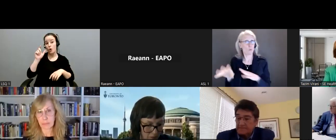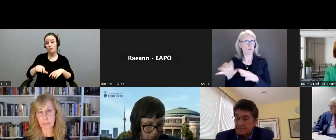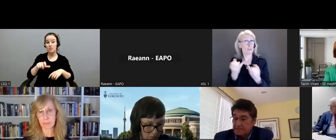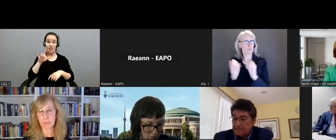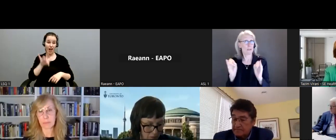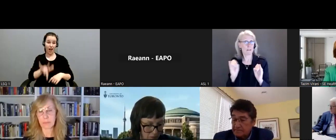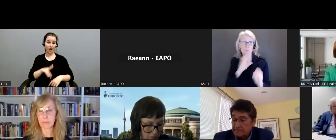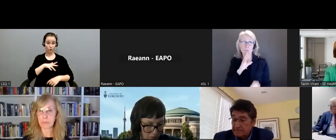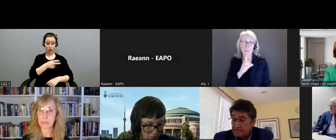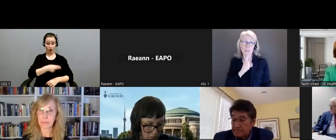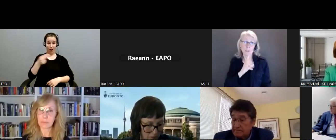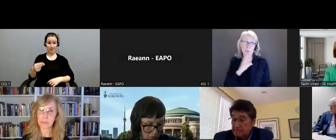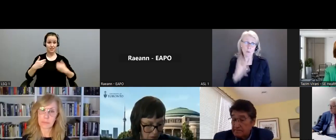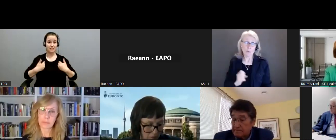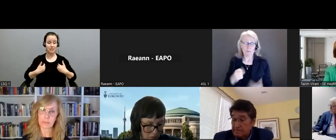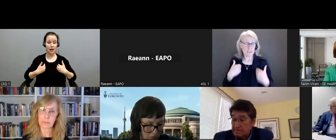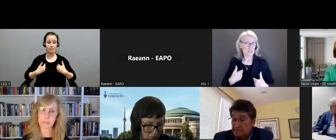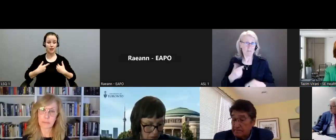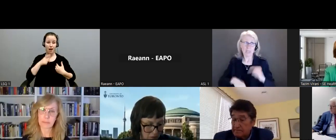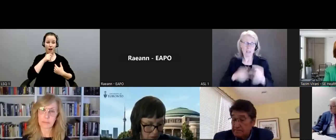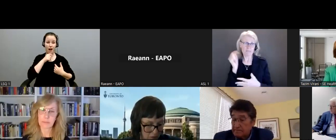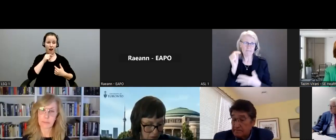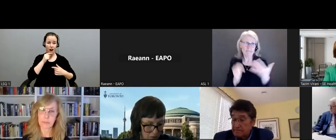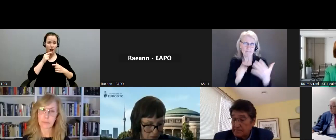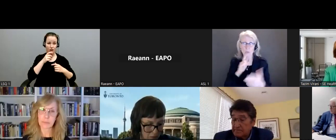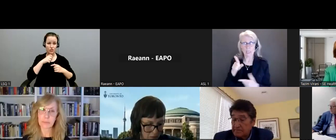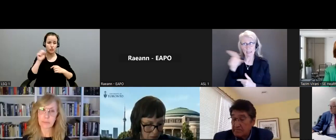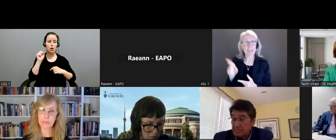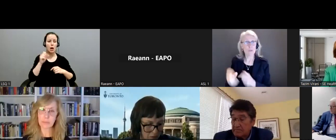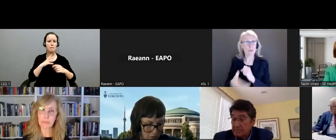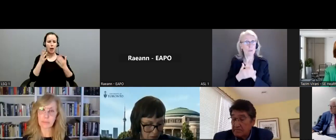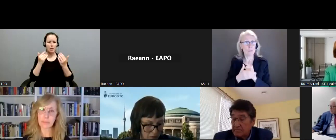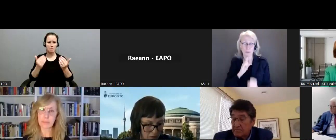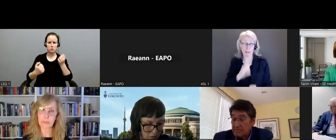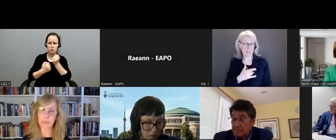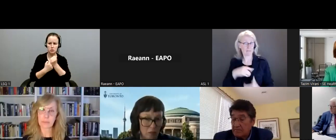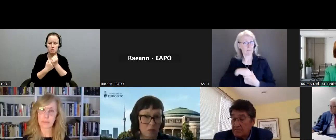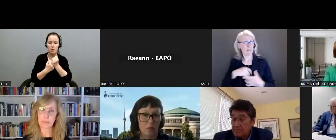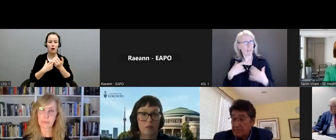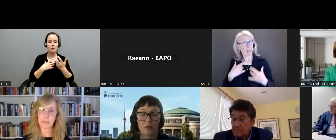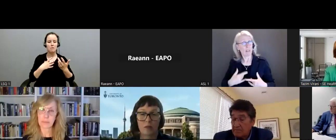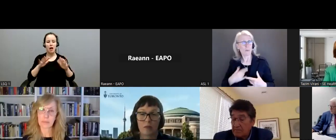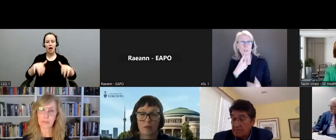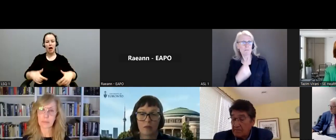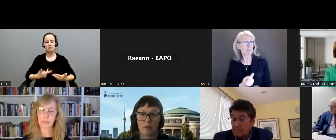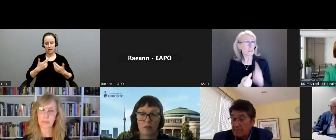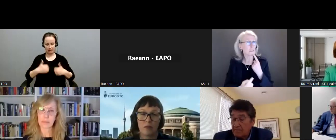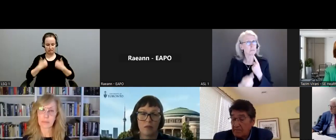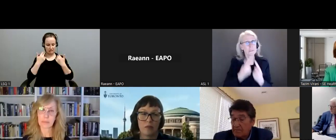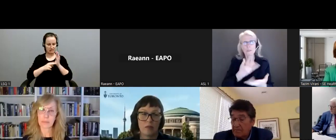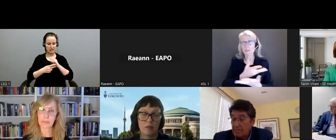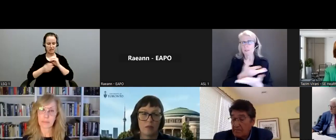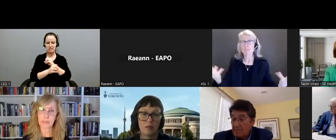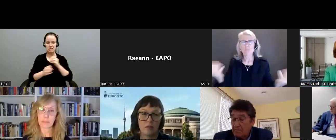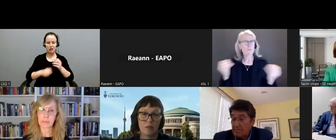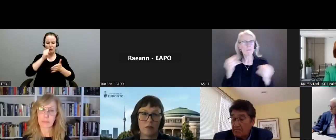old. I need that help. But my life wasn't worth living. I missed everything. And now